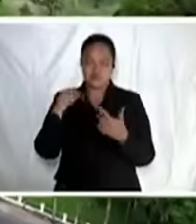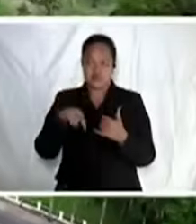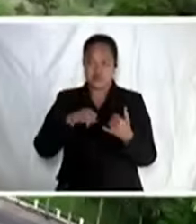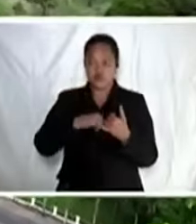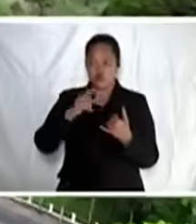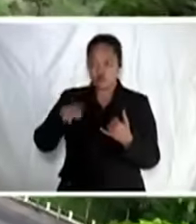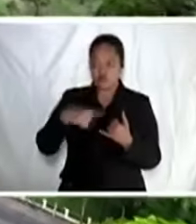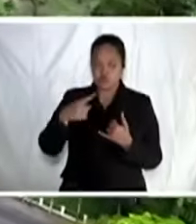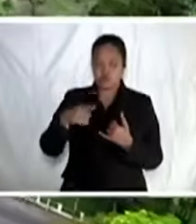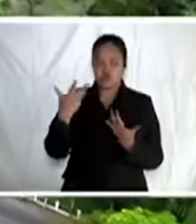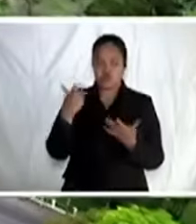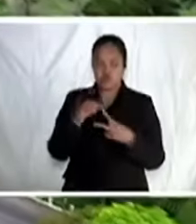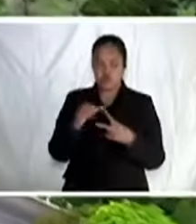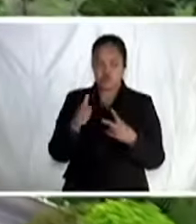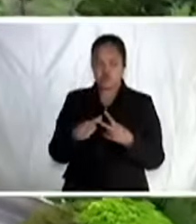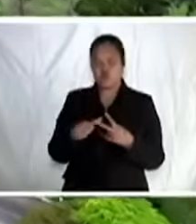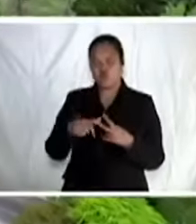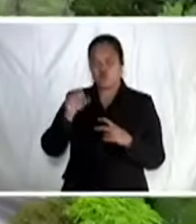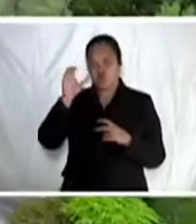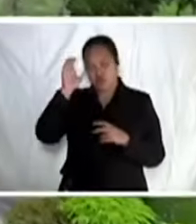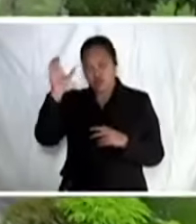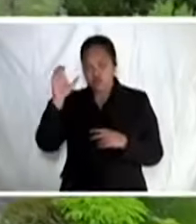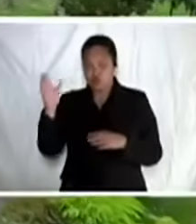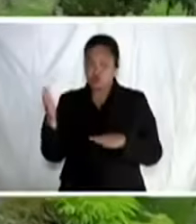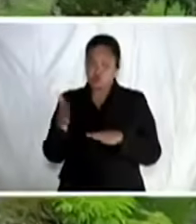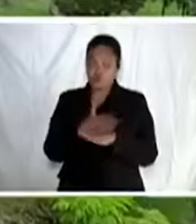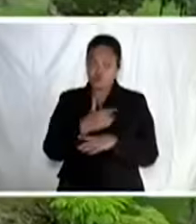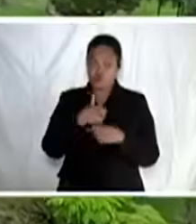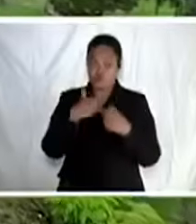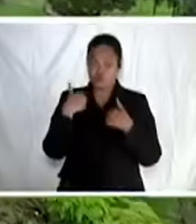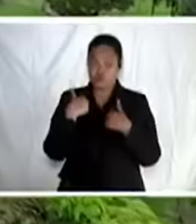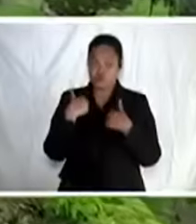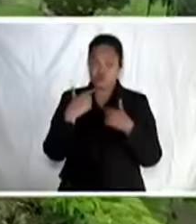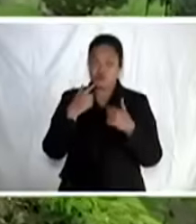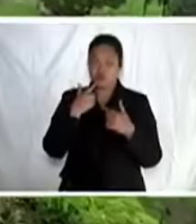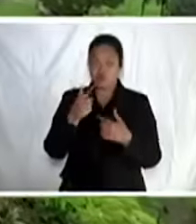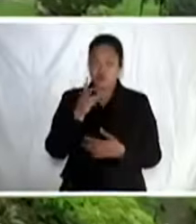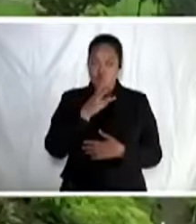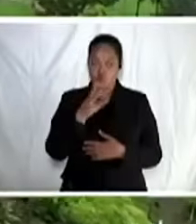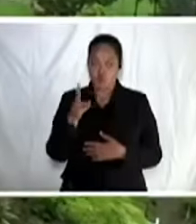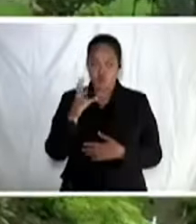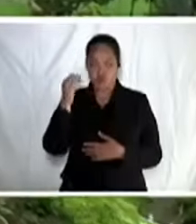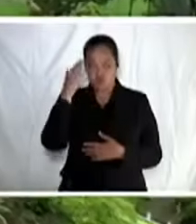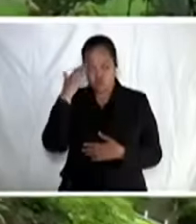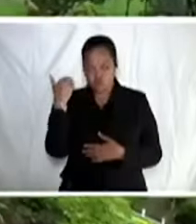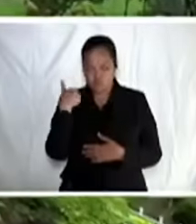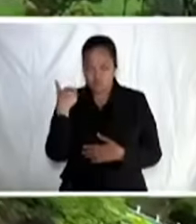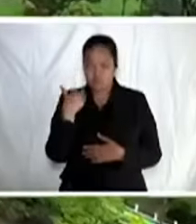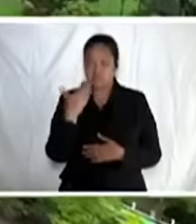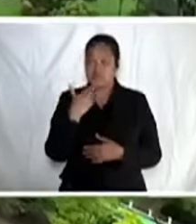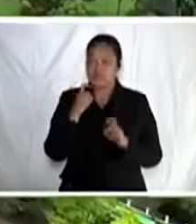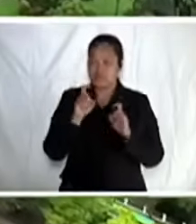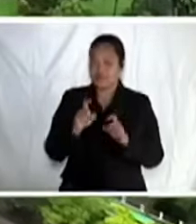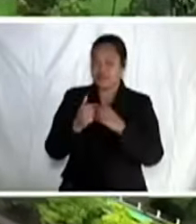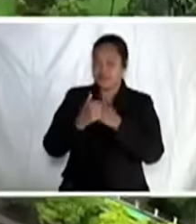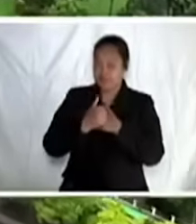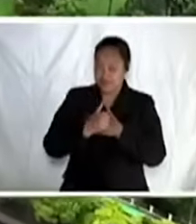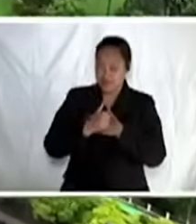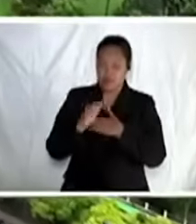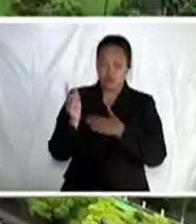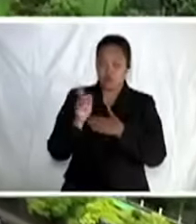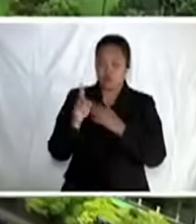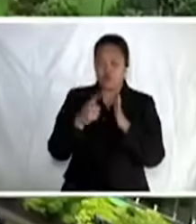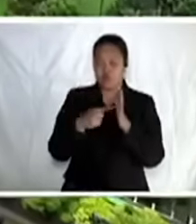around the country as well. And before we bid you adieu, just a word of caution. Please remember to stay safe in whatever that you